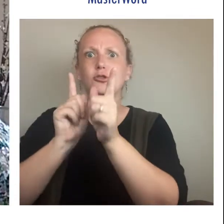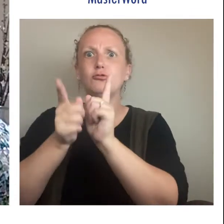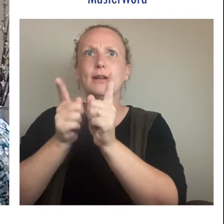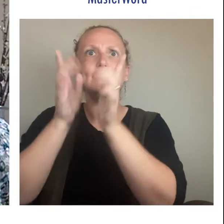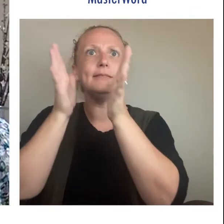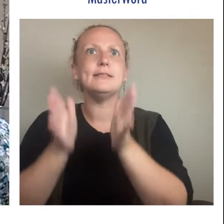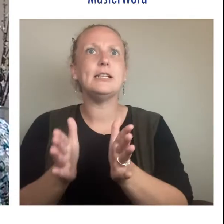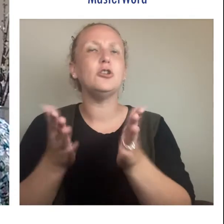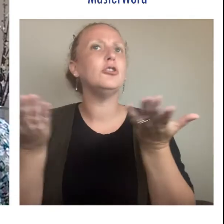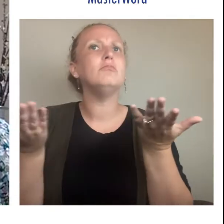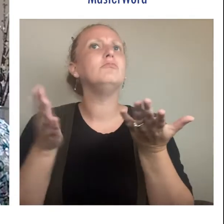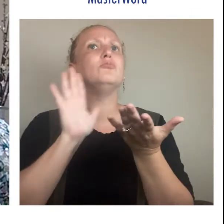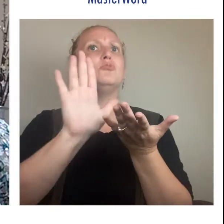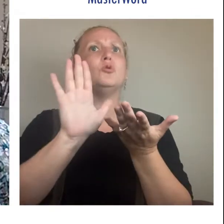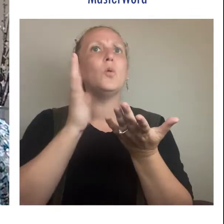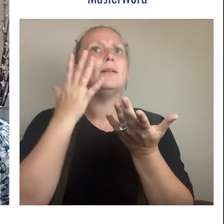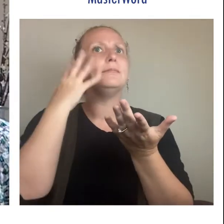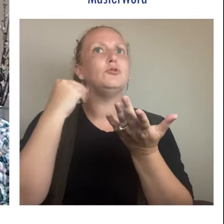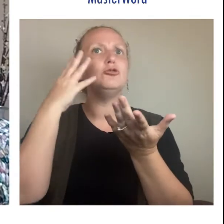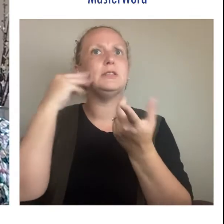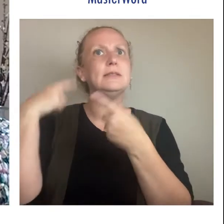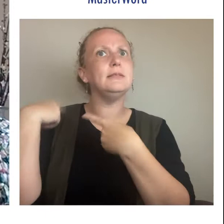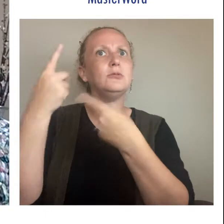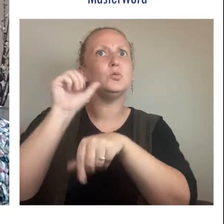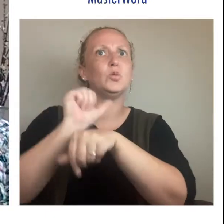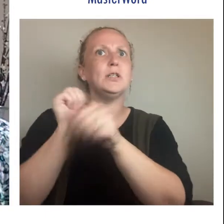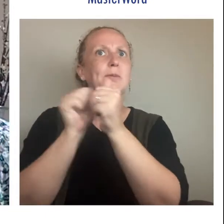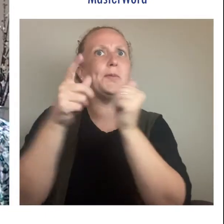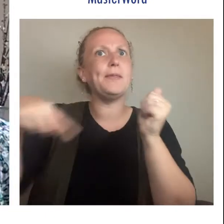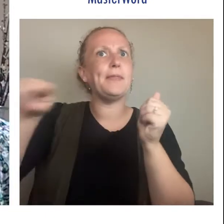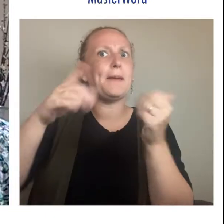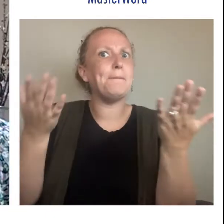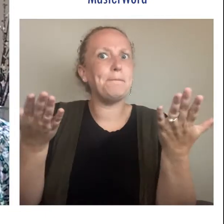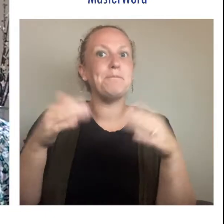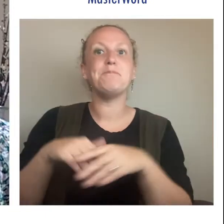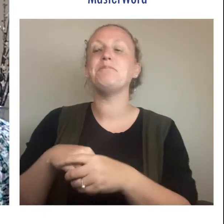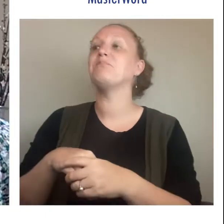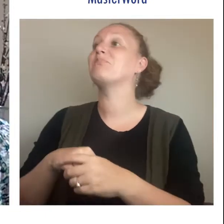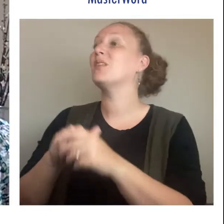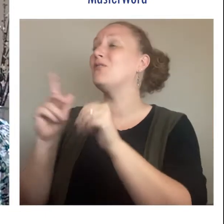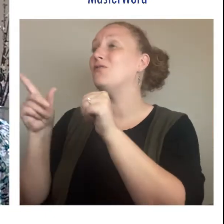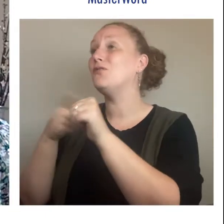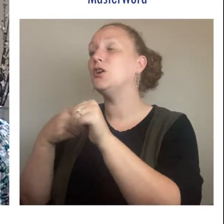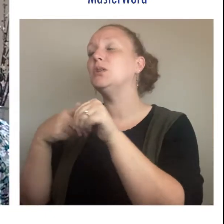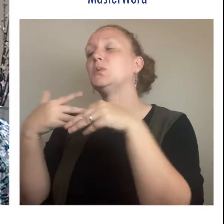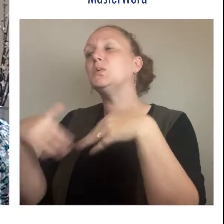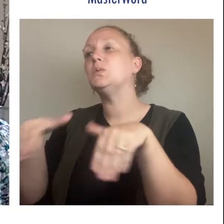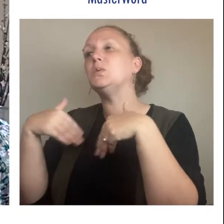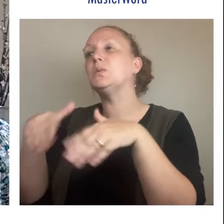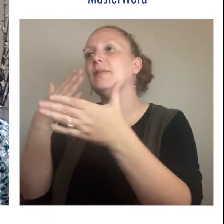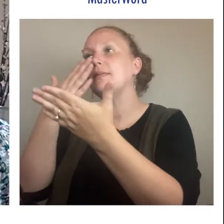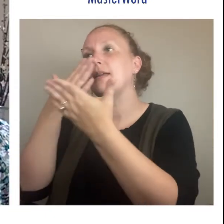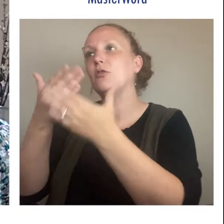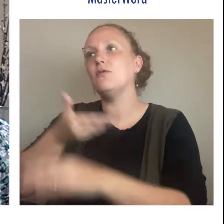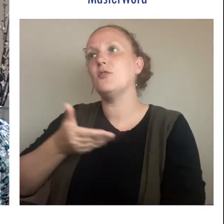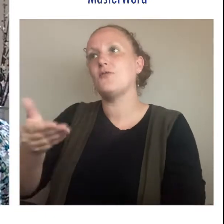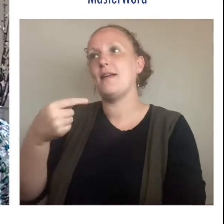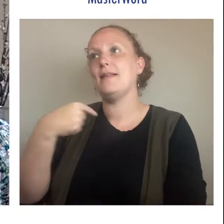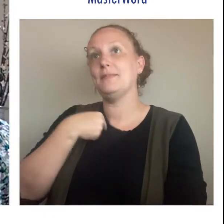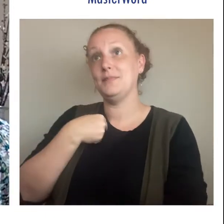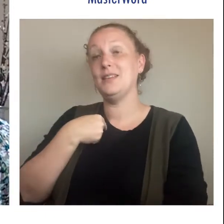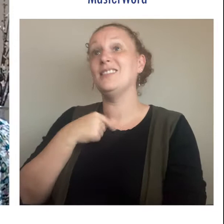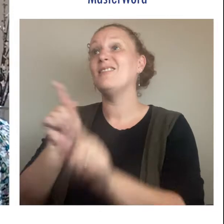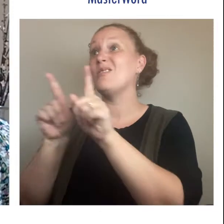in any large scale case? Well, first, I want to thank you for inviting me, and thank you for the work you